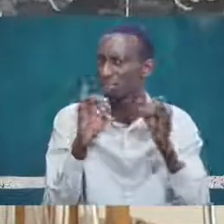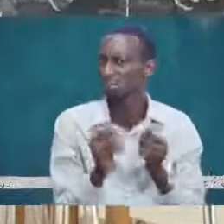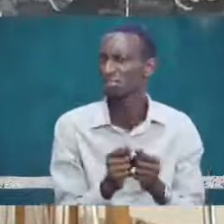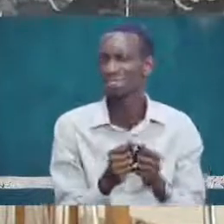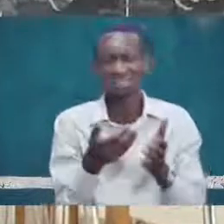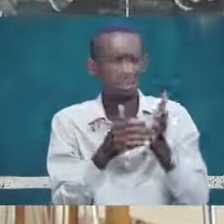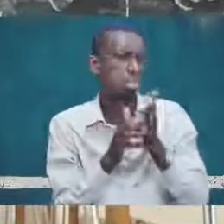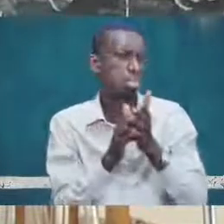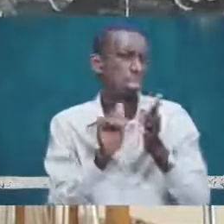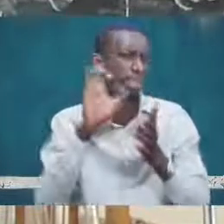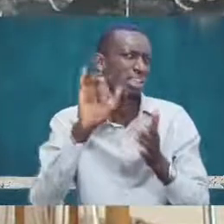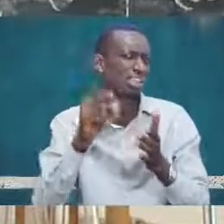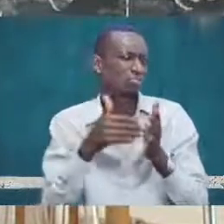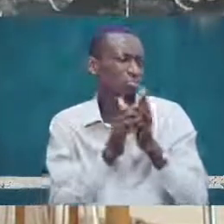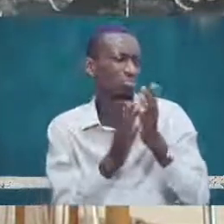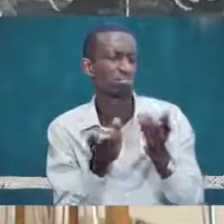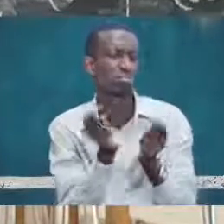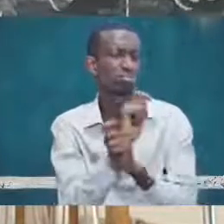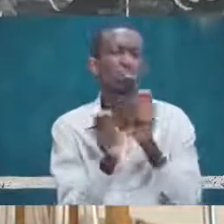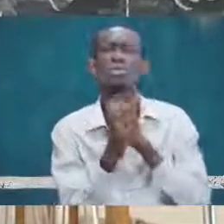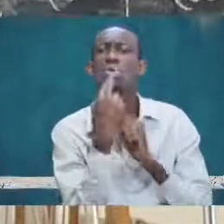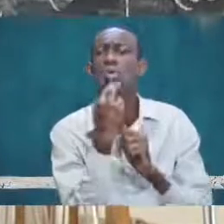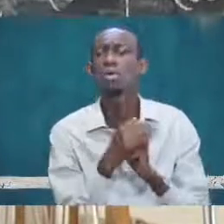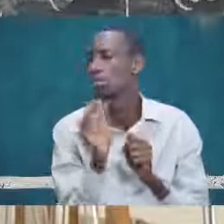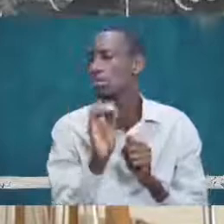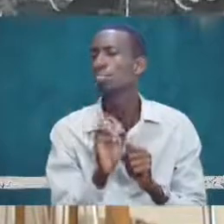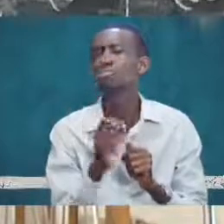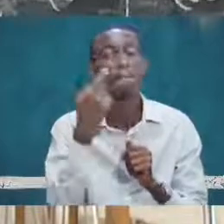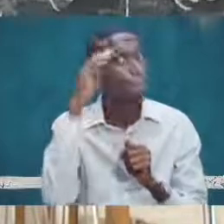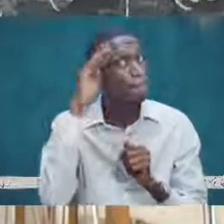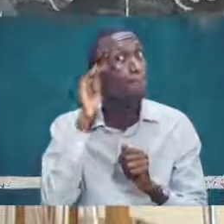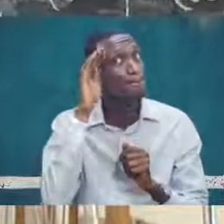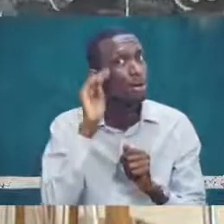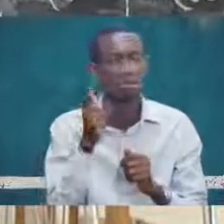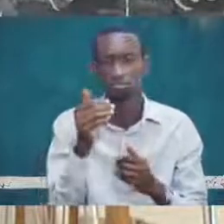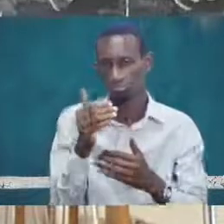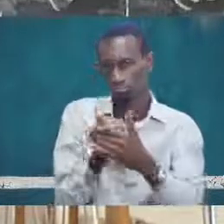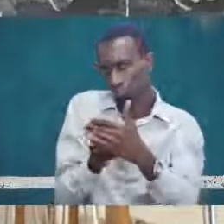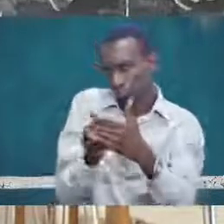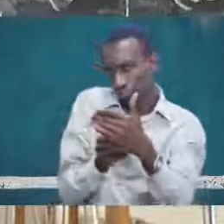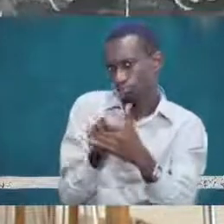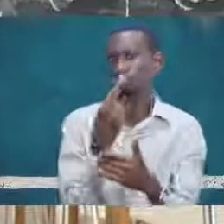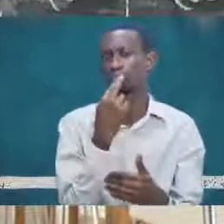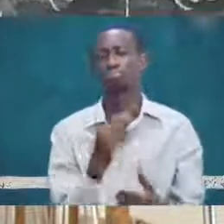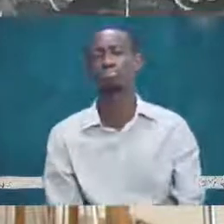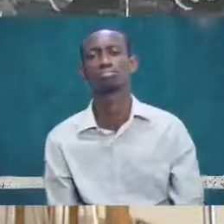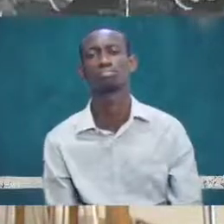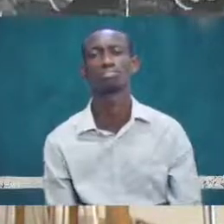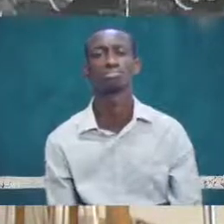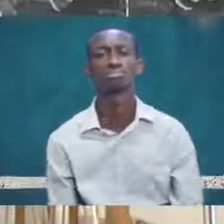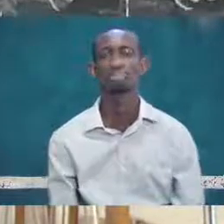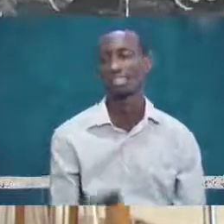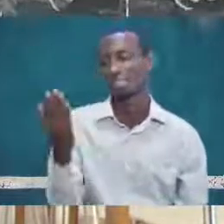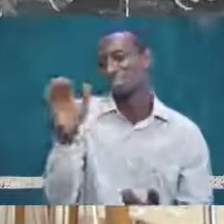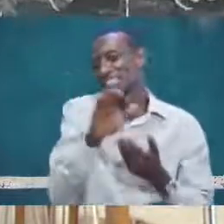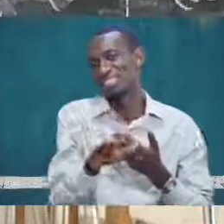acid, then it will turn it to pink, which is closer to red. So that is